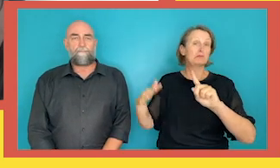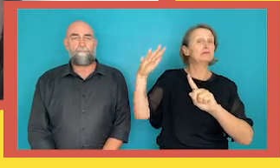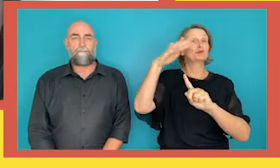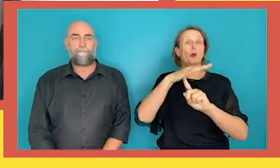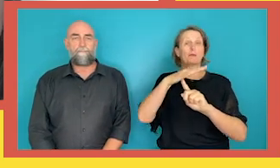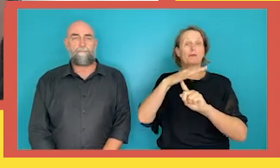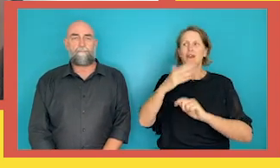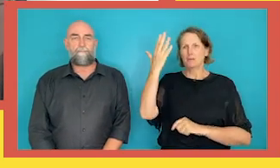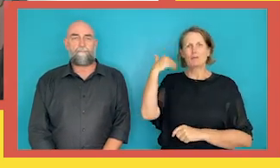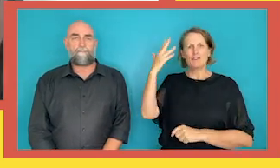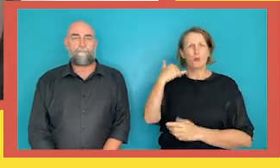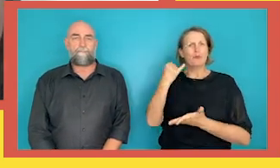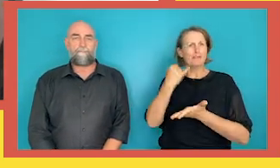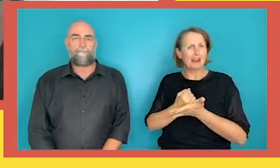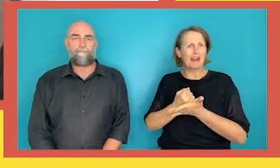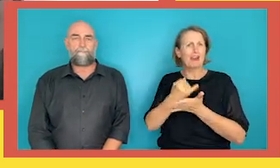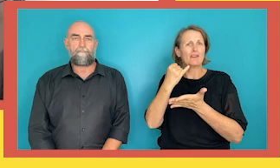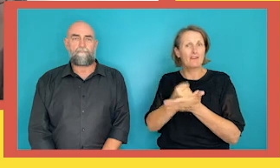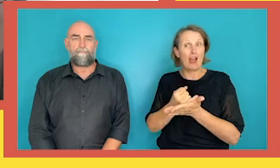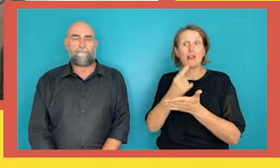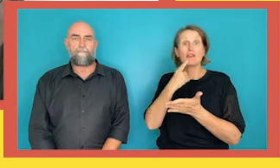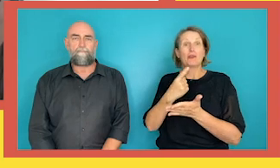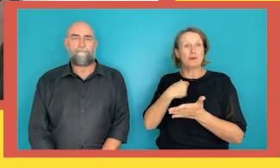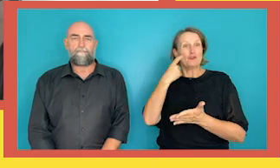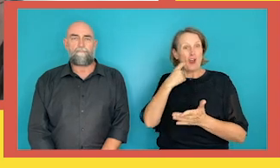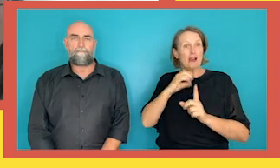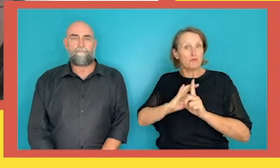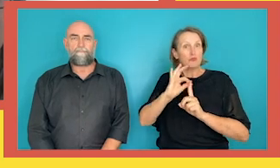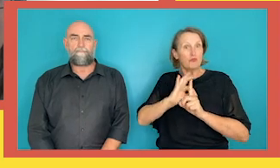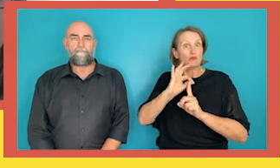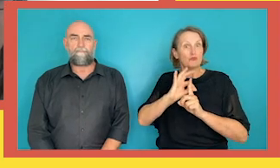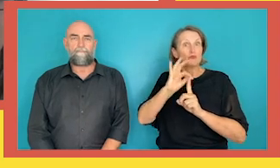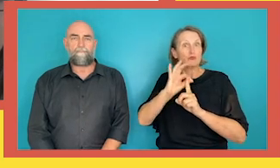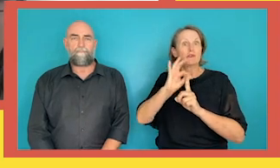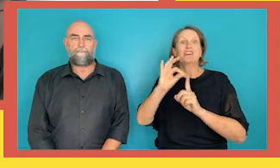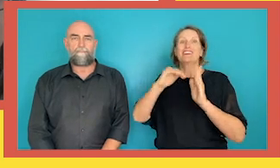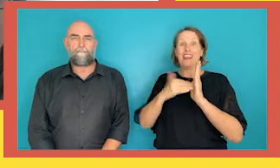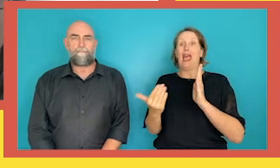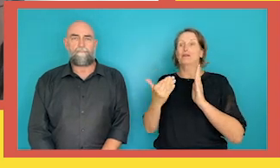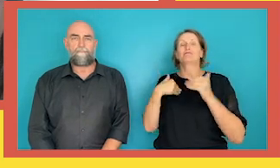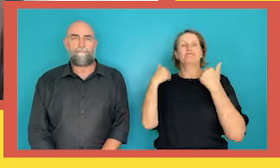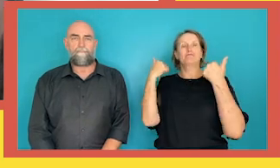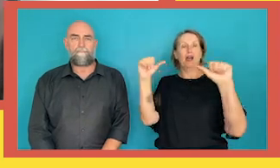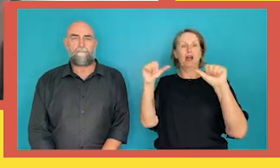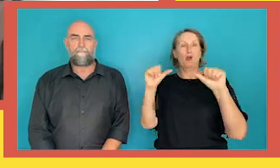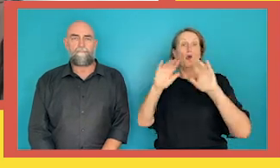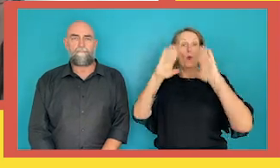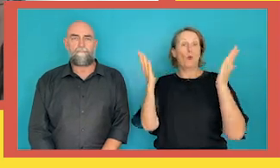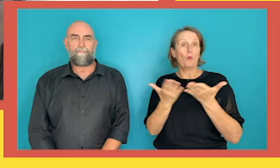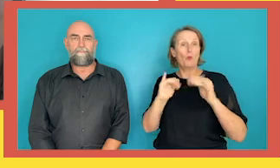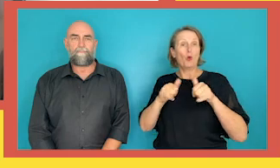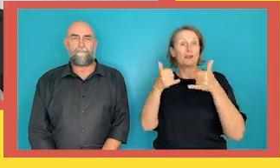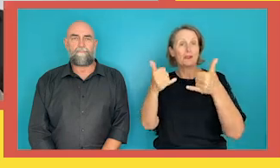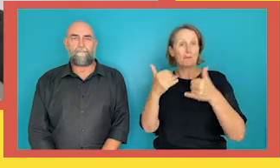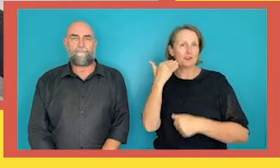to qualify, fought our way back in Paris, and we are now the World Cup champions